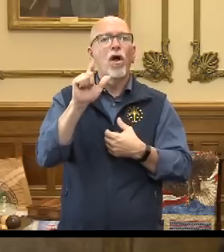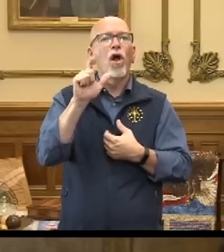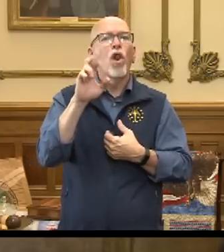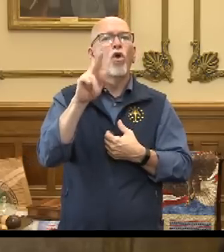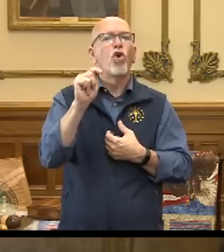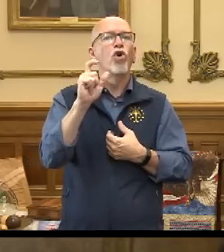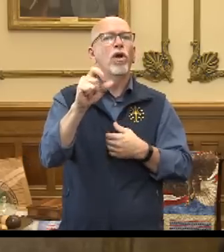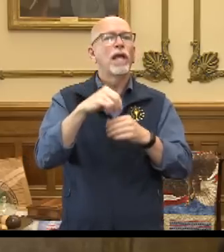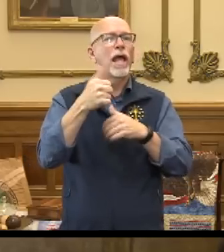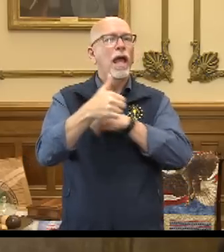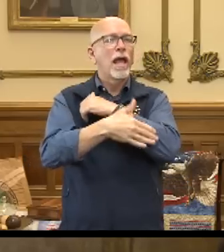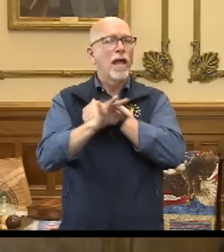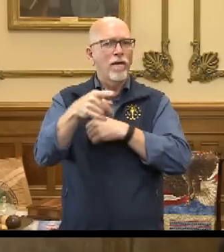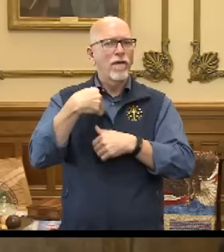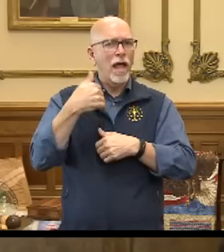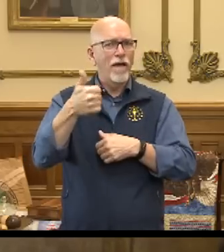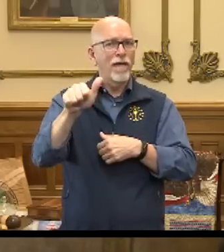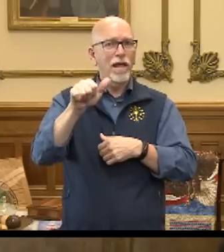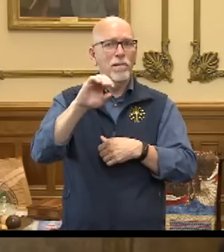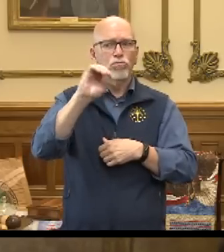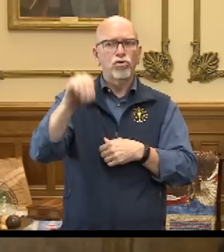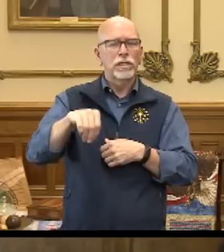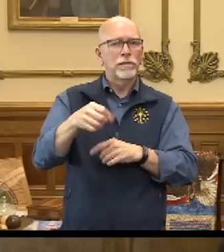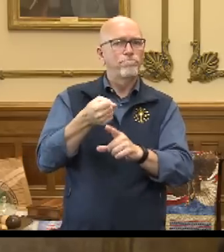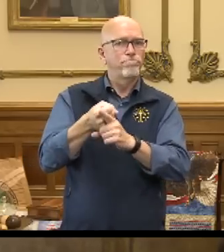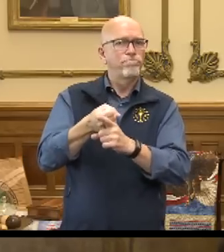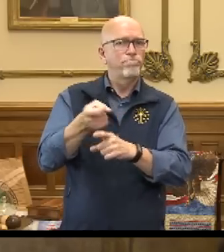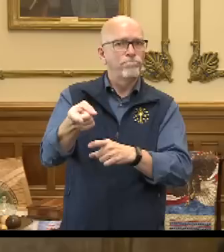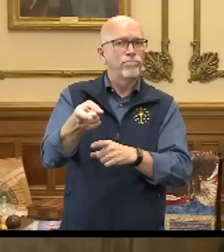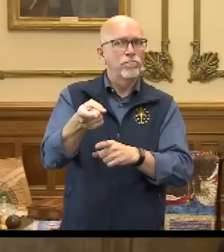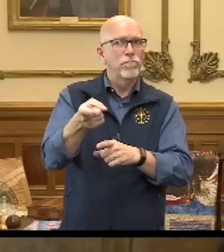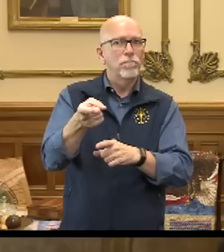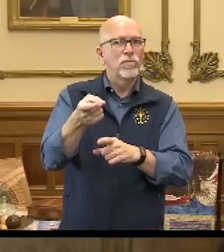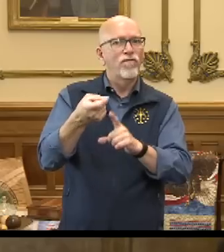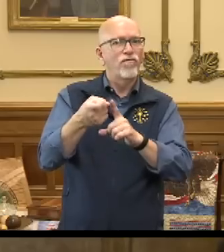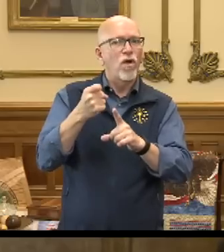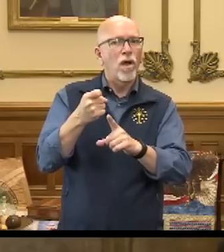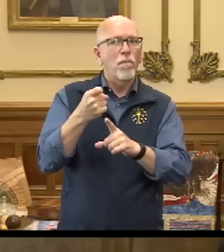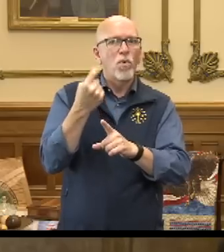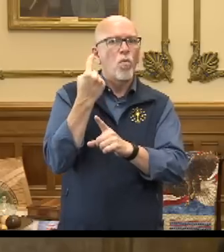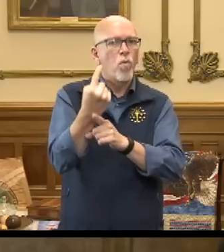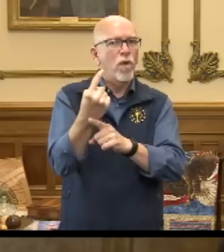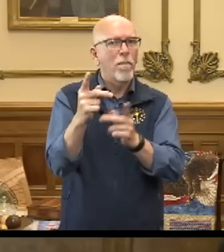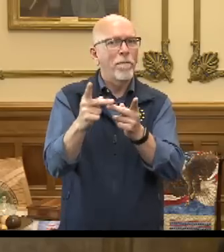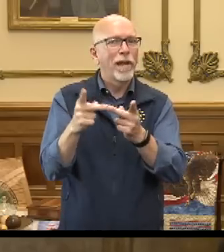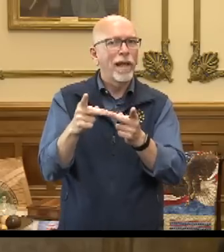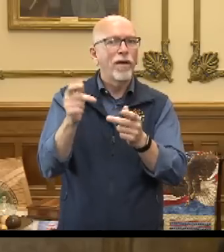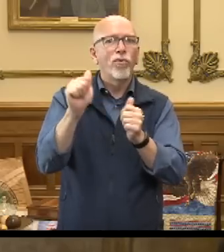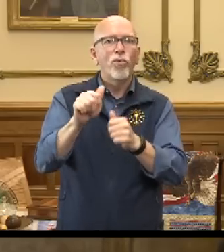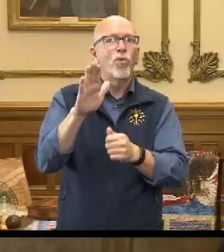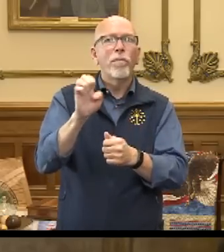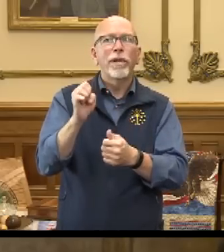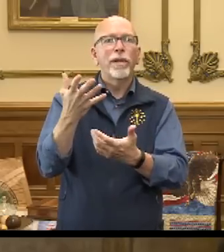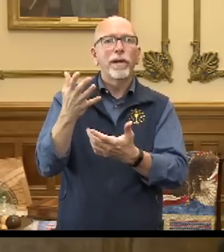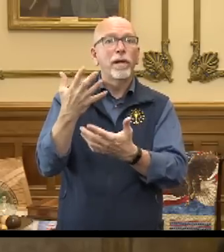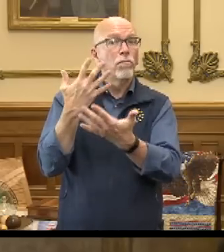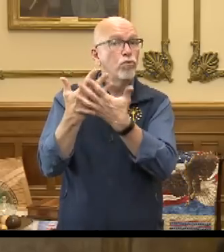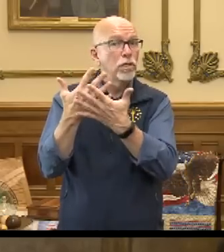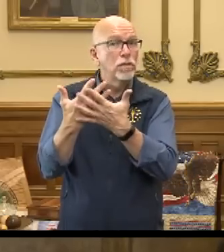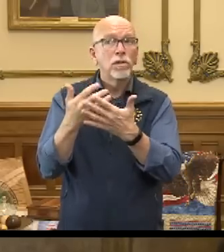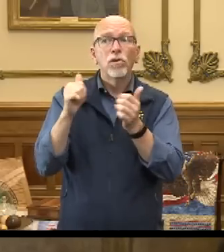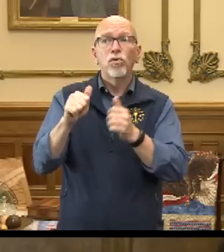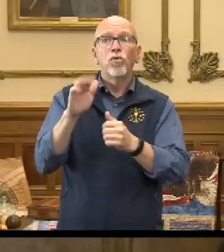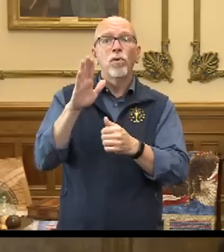over a county if there's a significant percentage of their positive cases that are coming from congregate living, whether that is at Miami Correctional